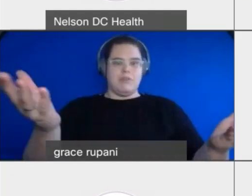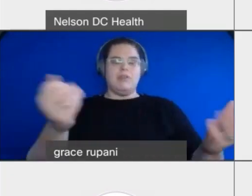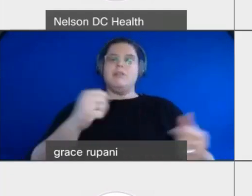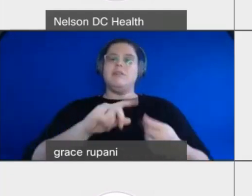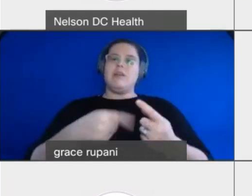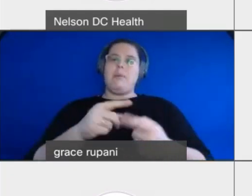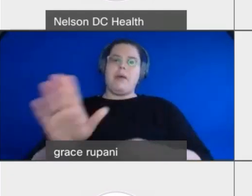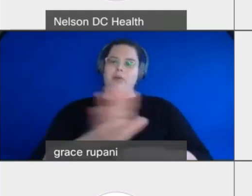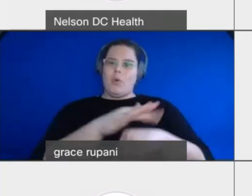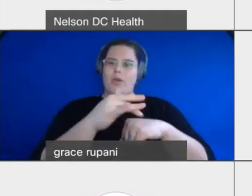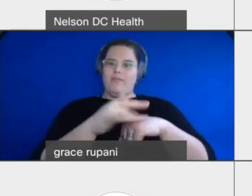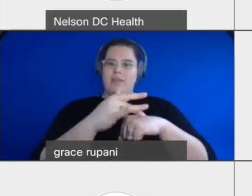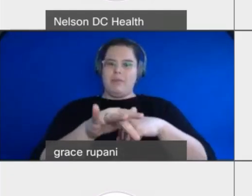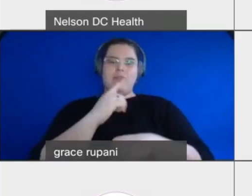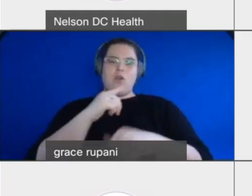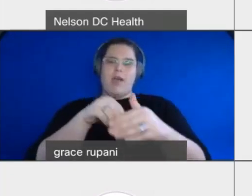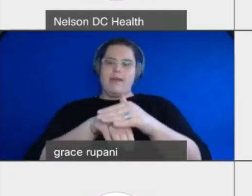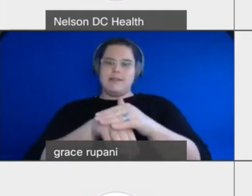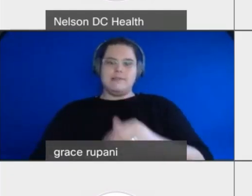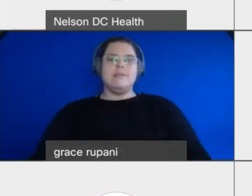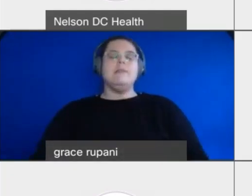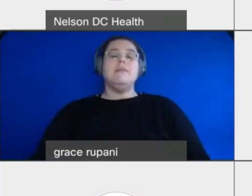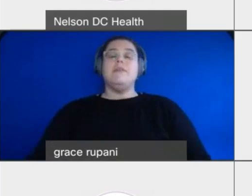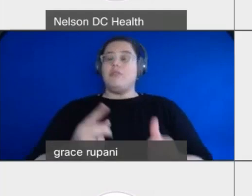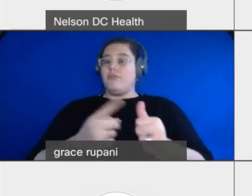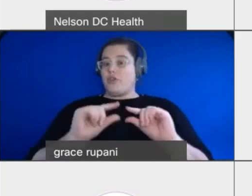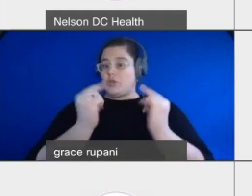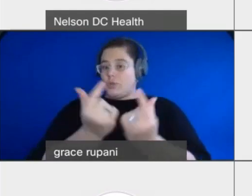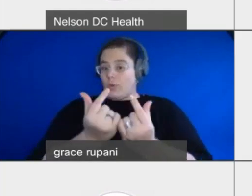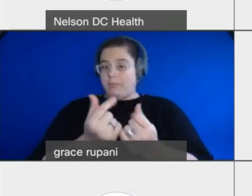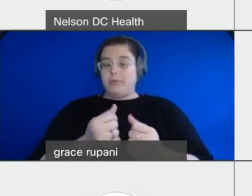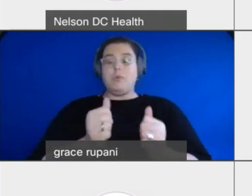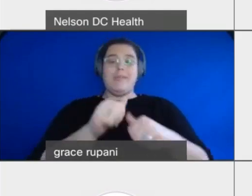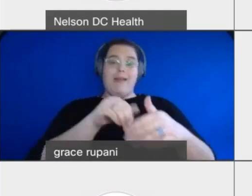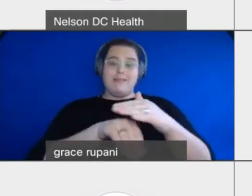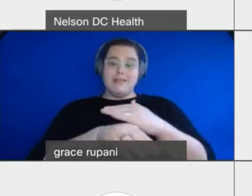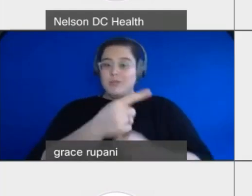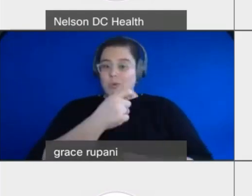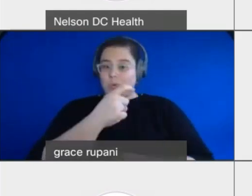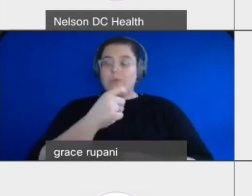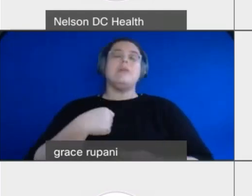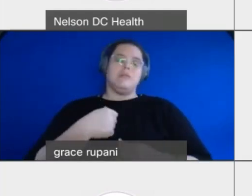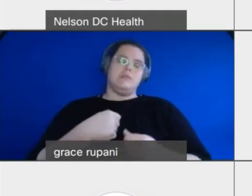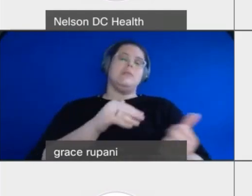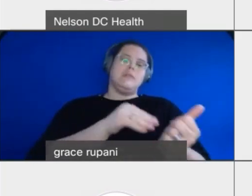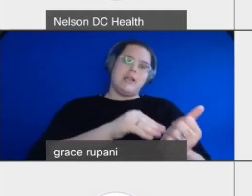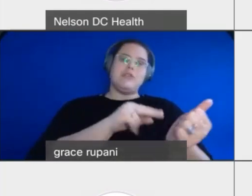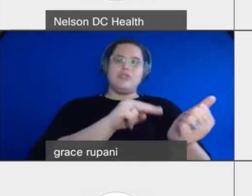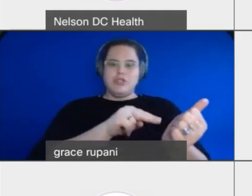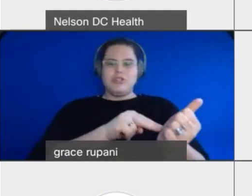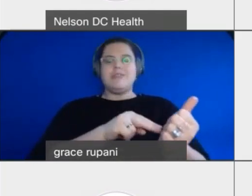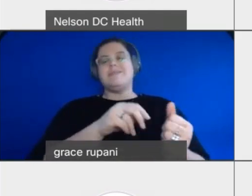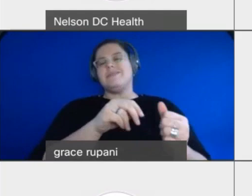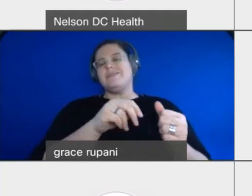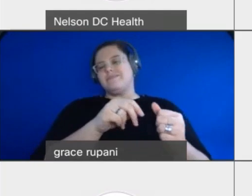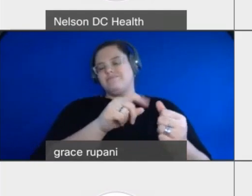vaccine. The first group of people who have had access have been healthcare providers, which is pretty broadly defined as people